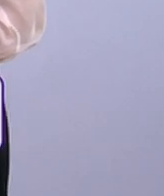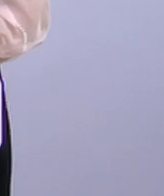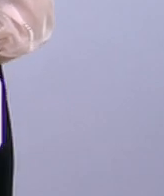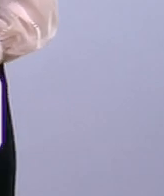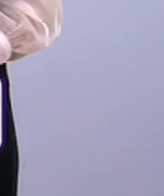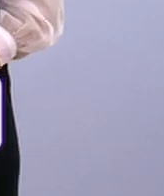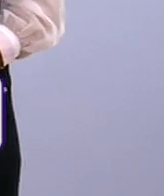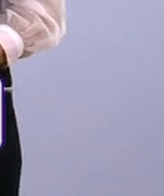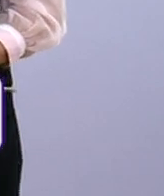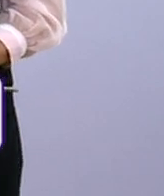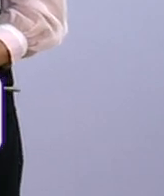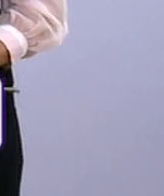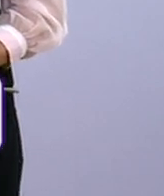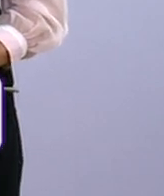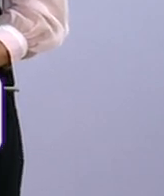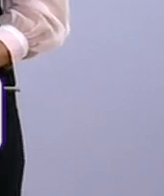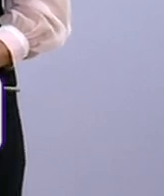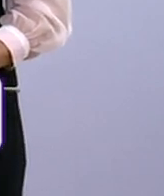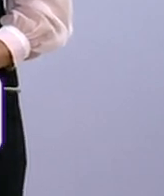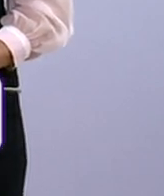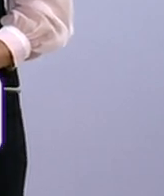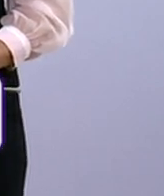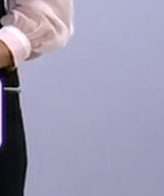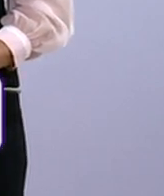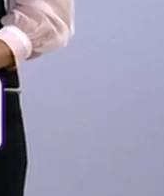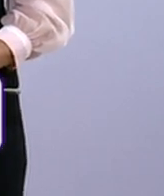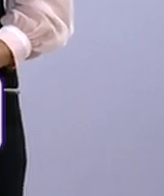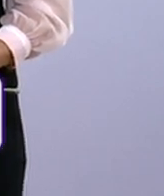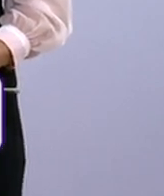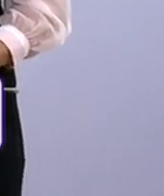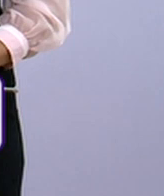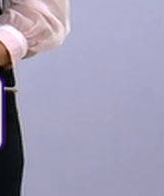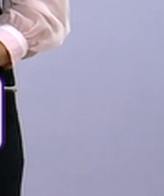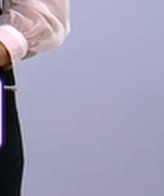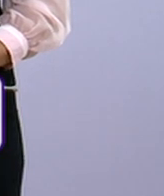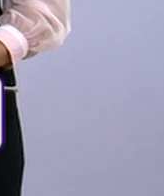What are the children talking about?